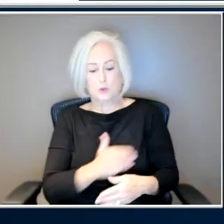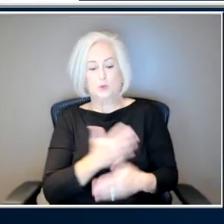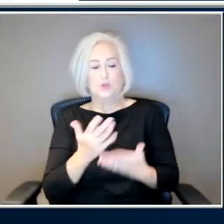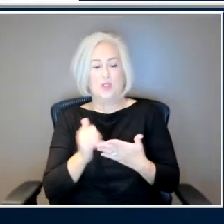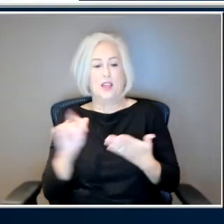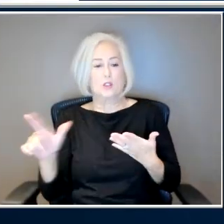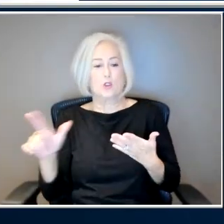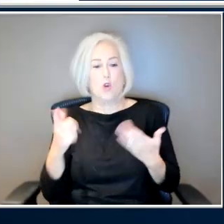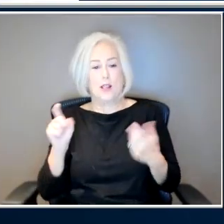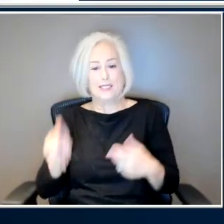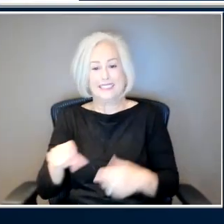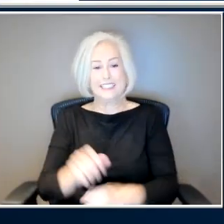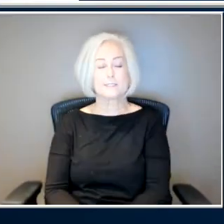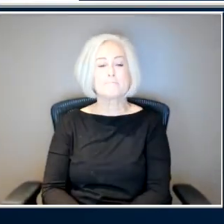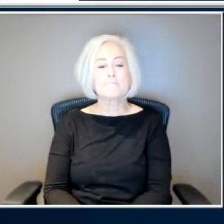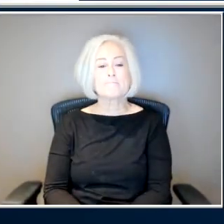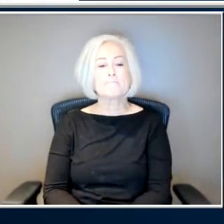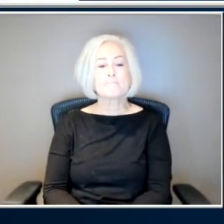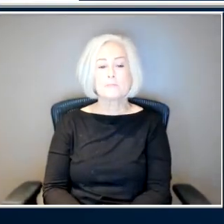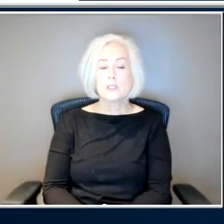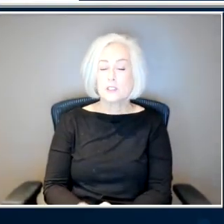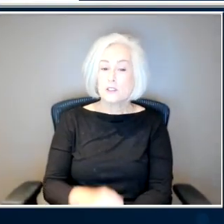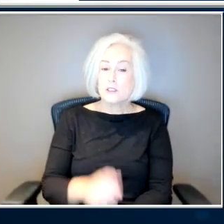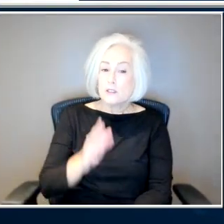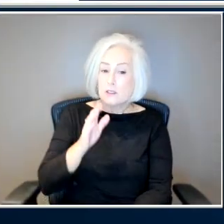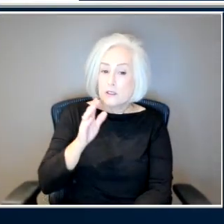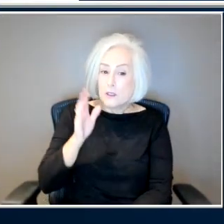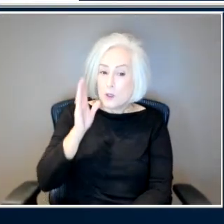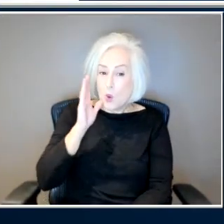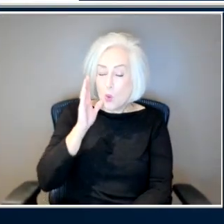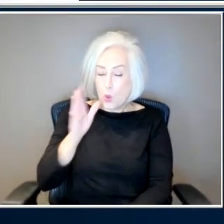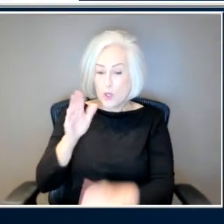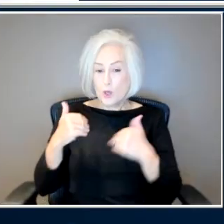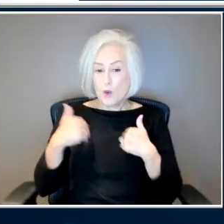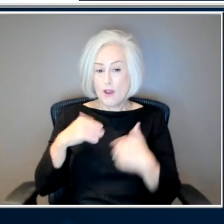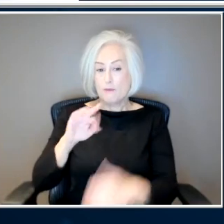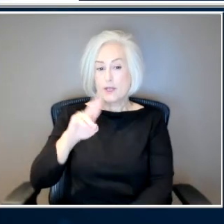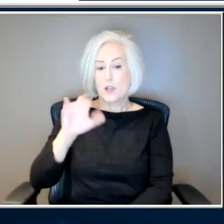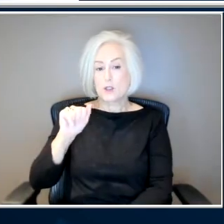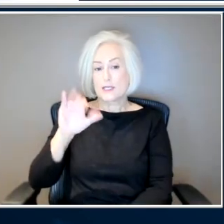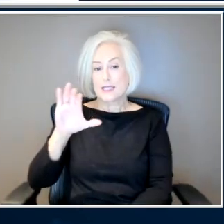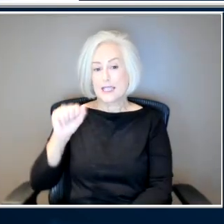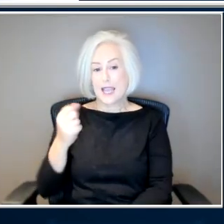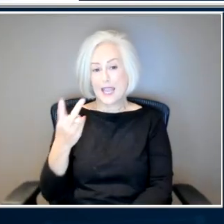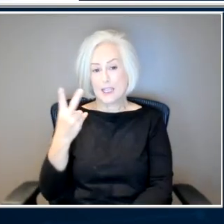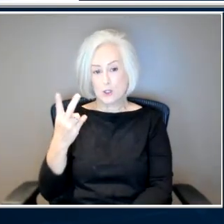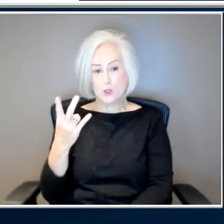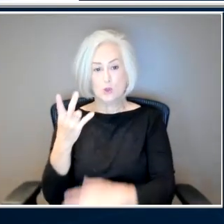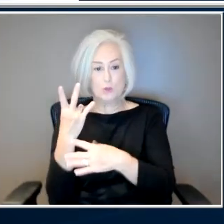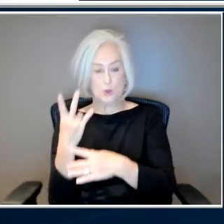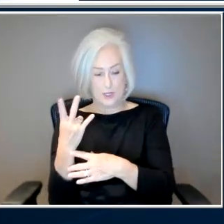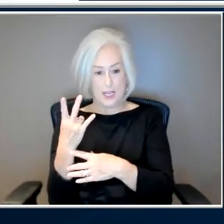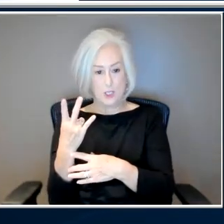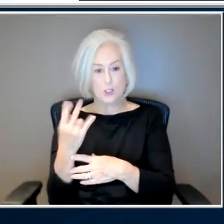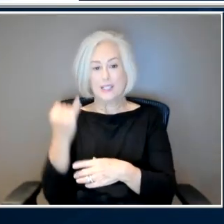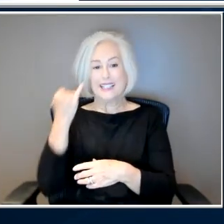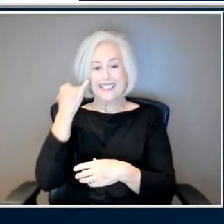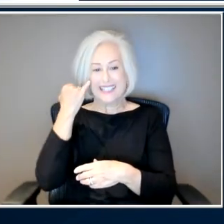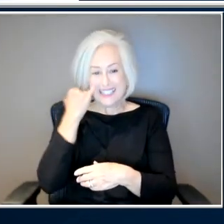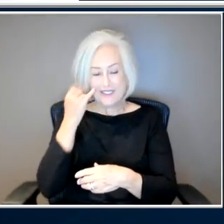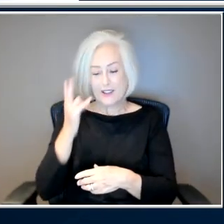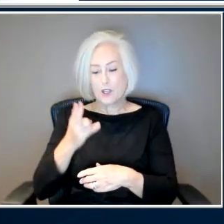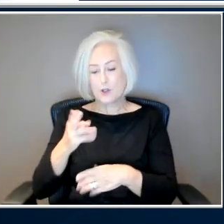Becca wants to know, are you more likely to carry one of the BRCA gene mutations if the family history is on your paternal or